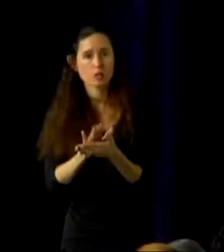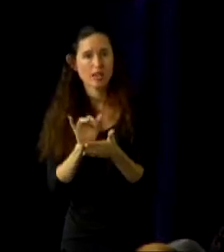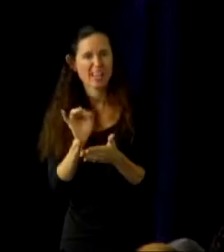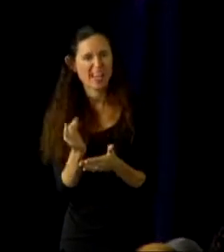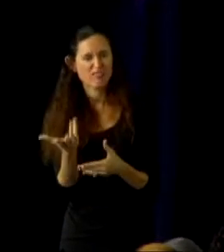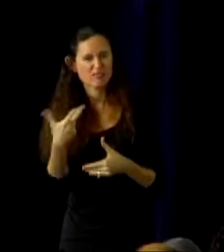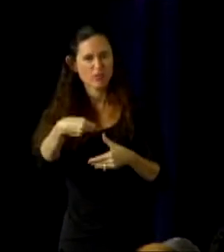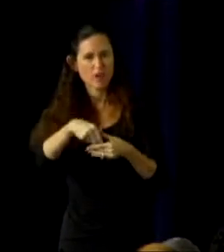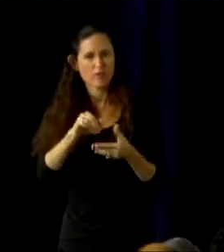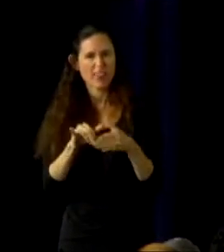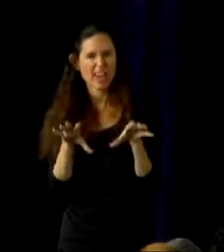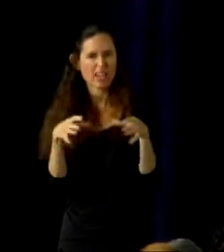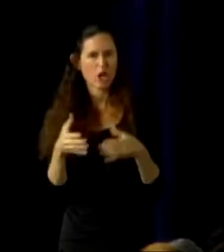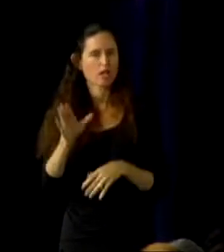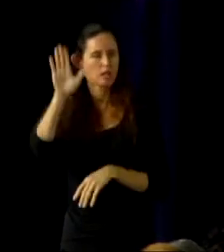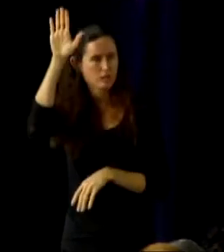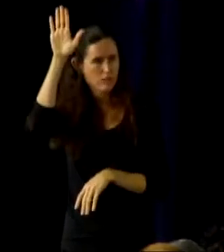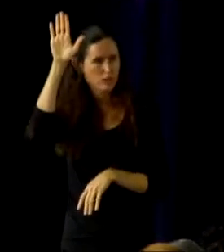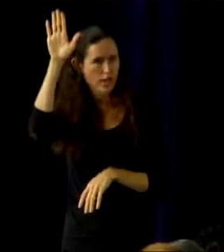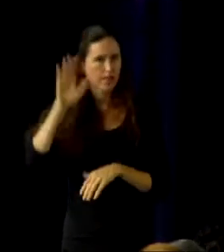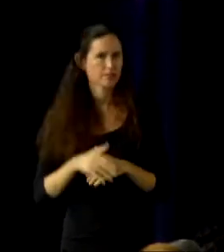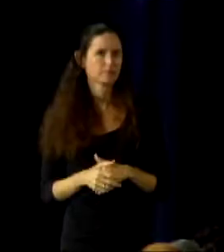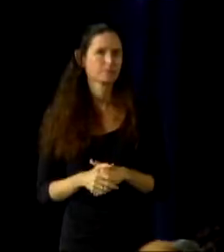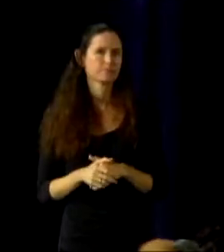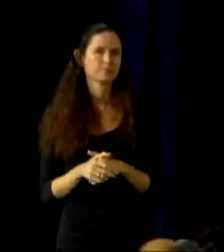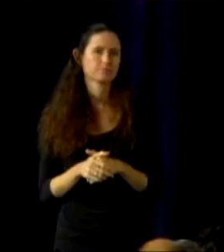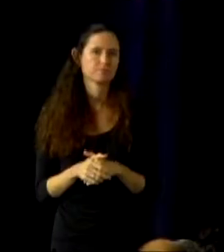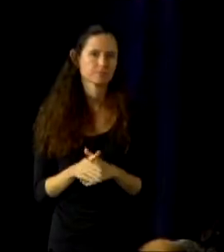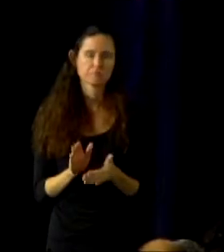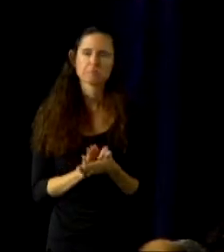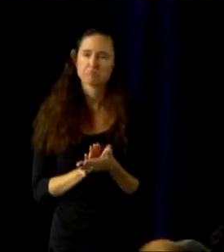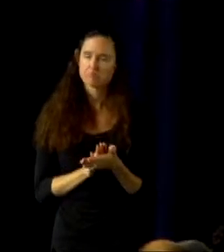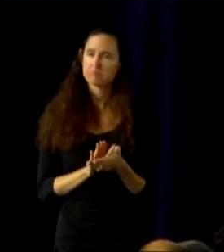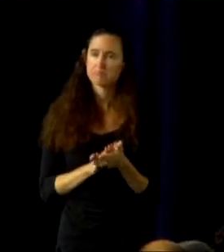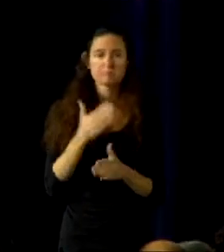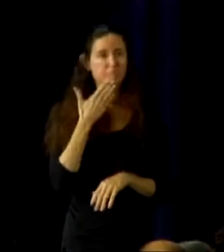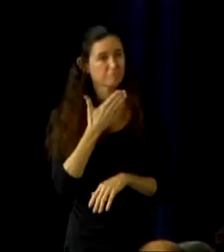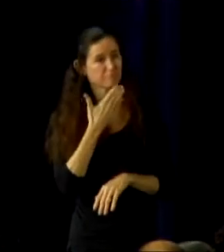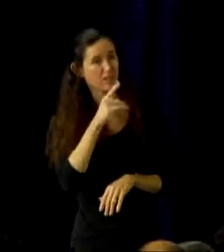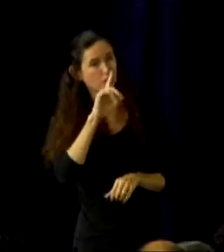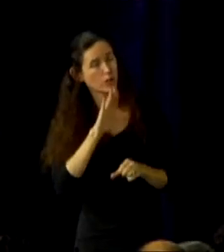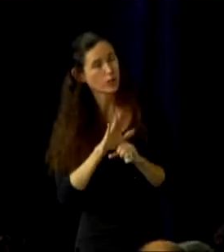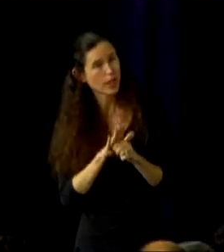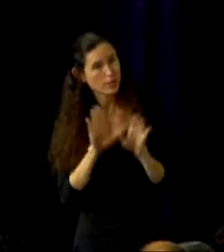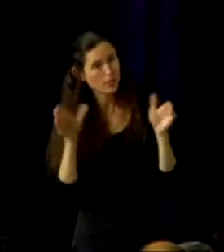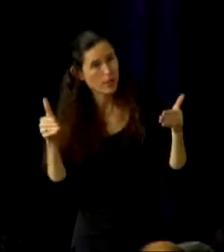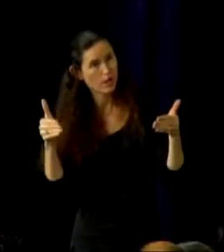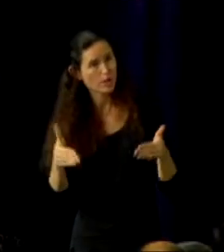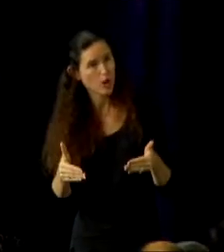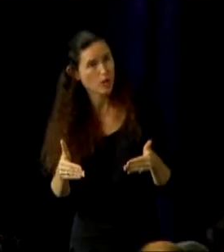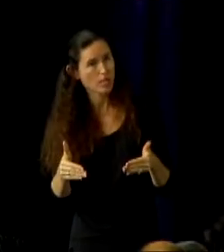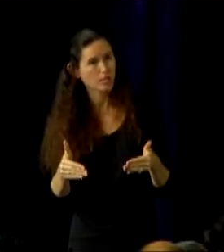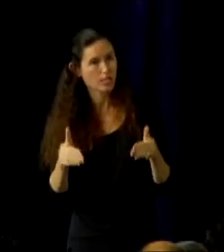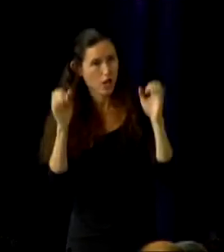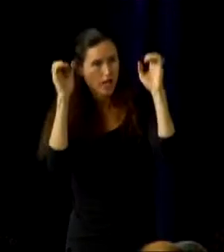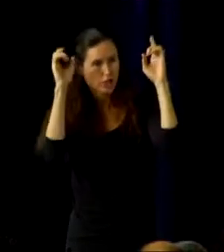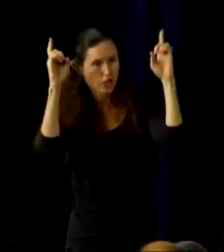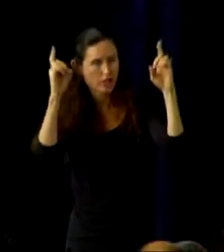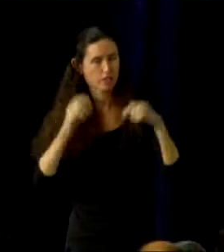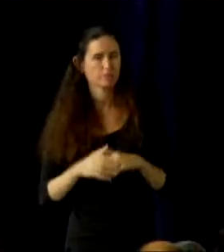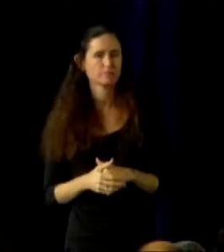category, would you a quick showing of hands? Great. Thank you for your commitment to education.